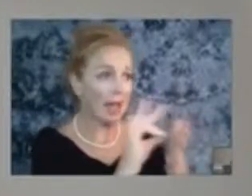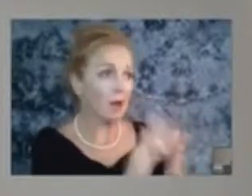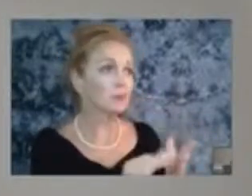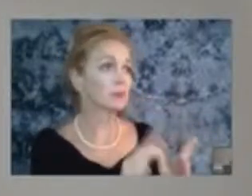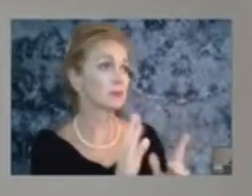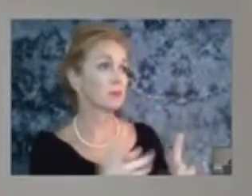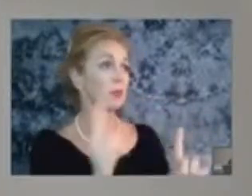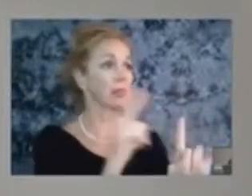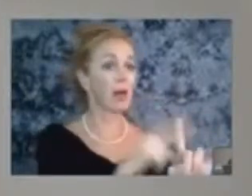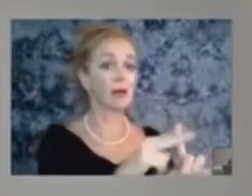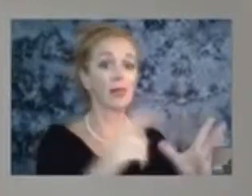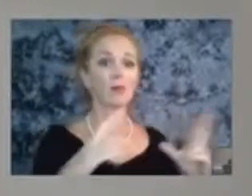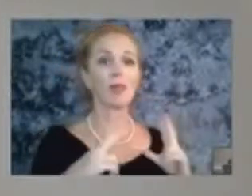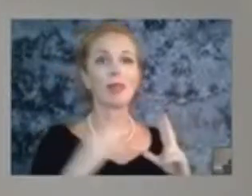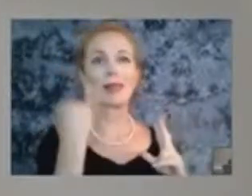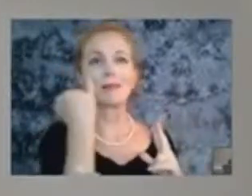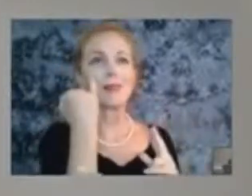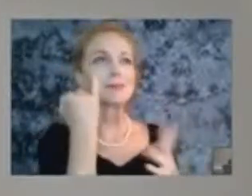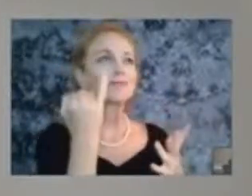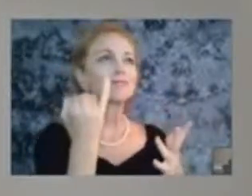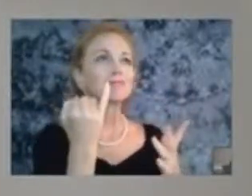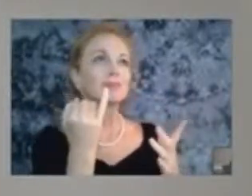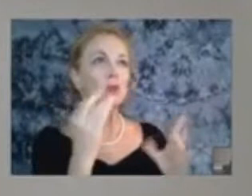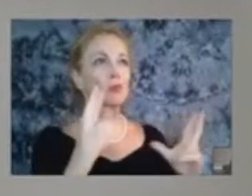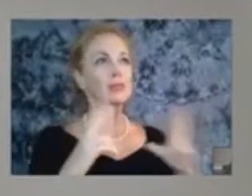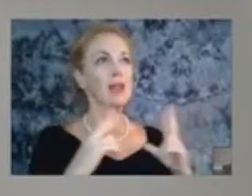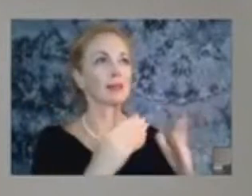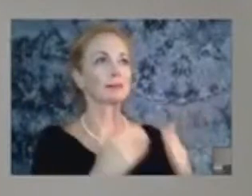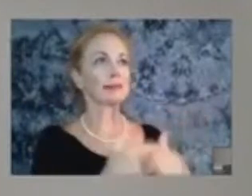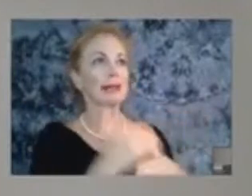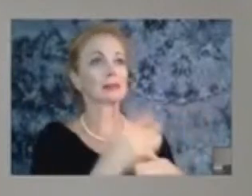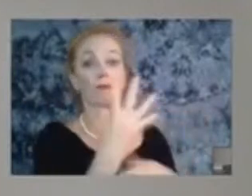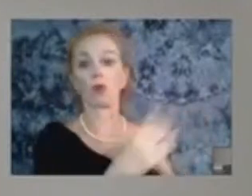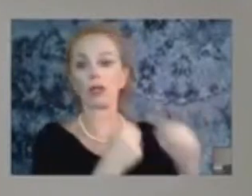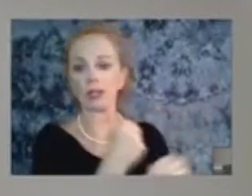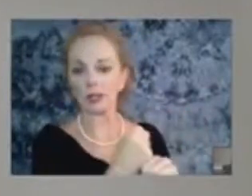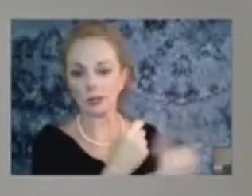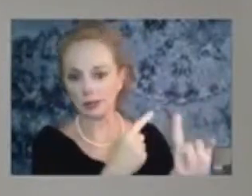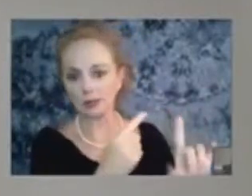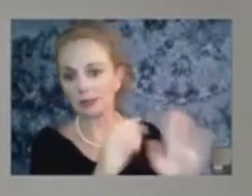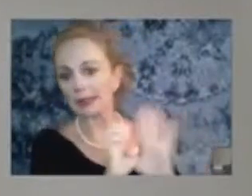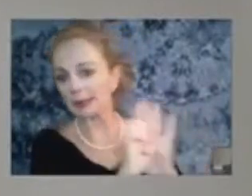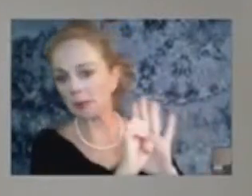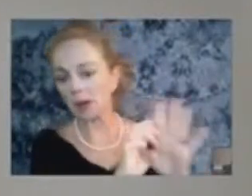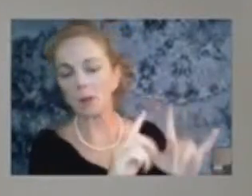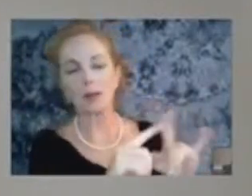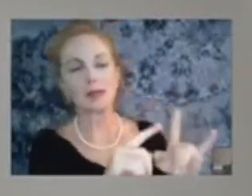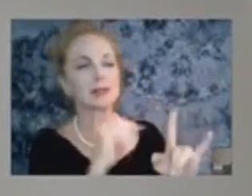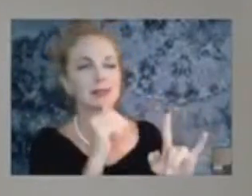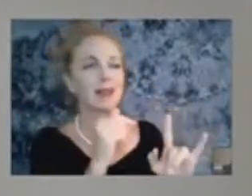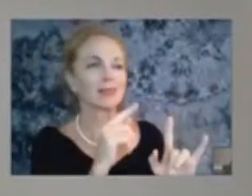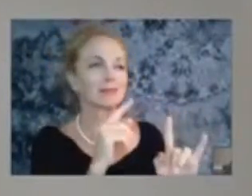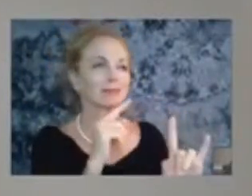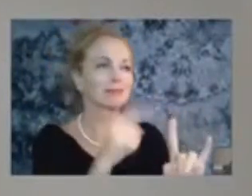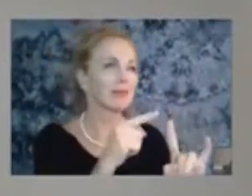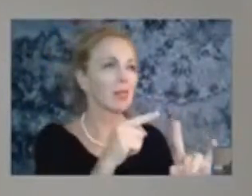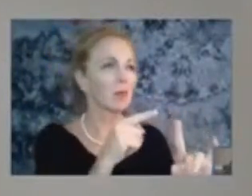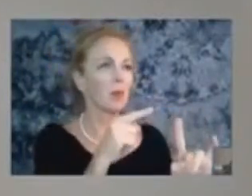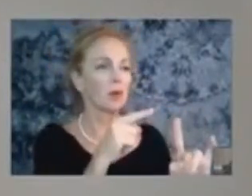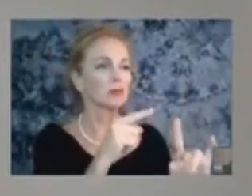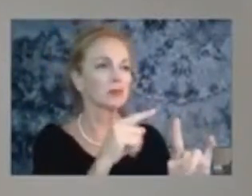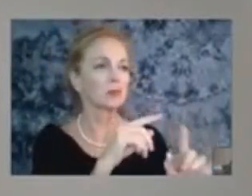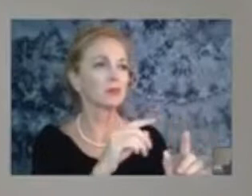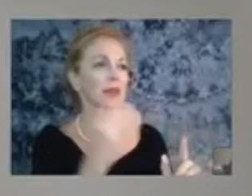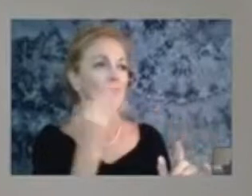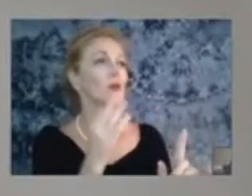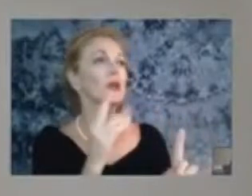let's say, in the next 4 years. But that's really not to the point of whether we implement furloughs or not. Great, thank